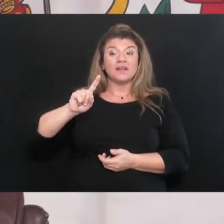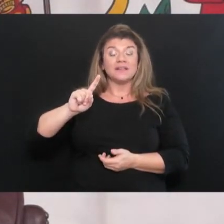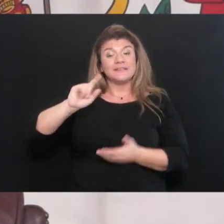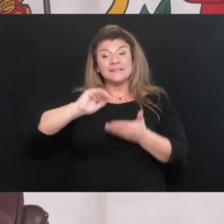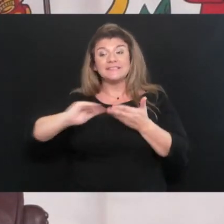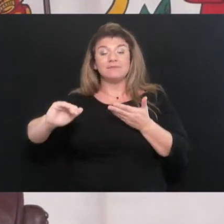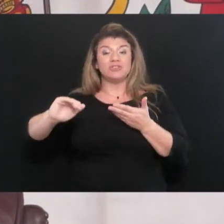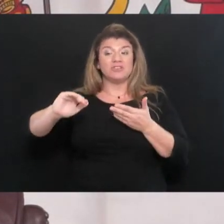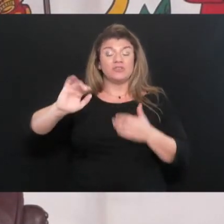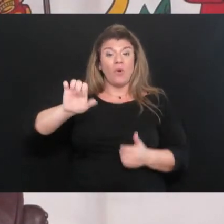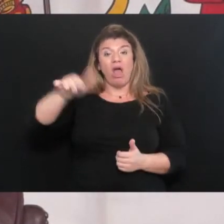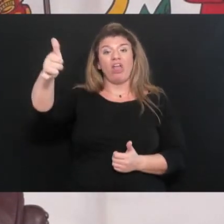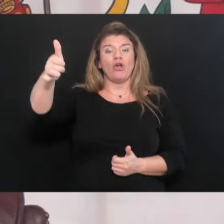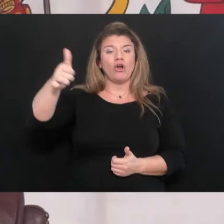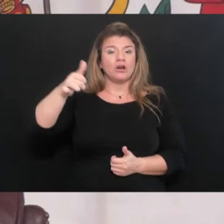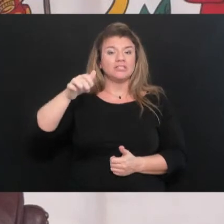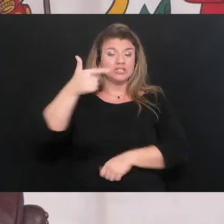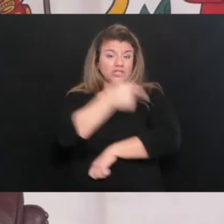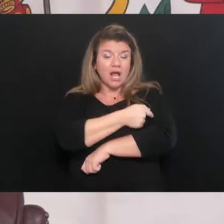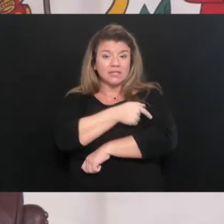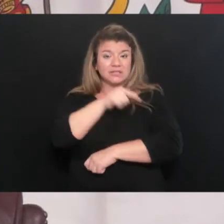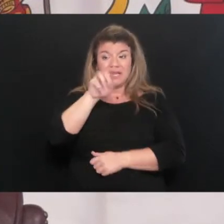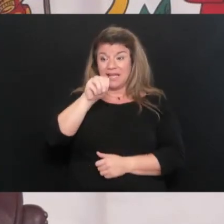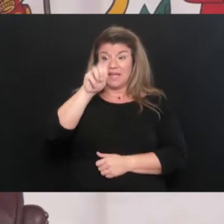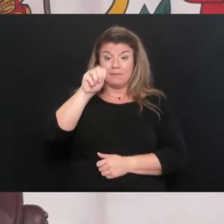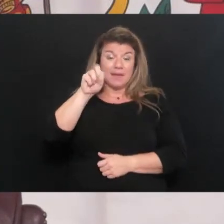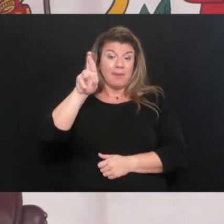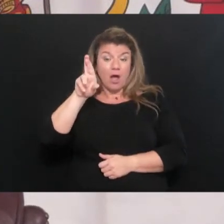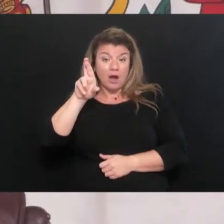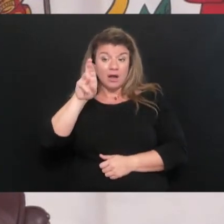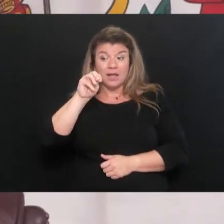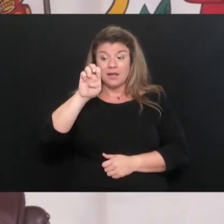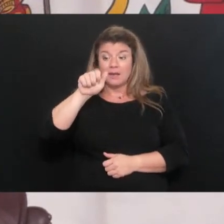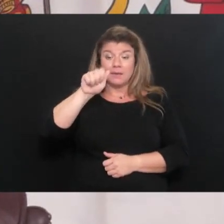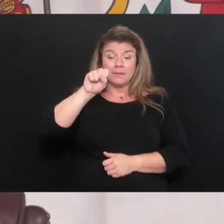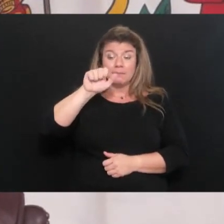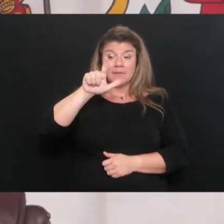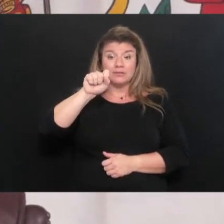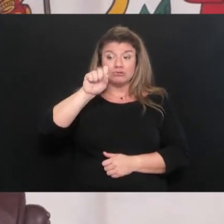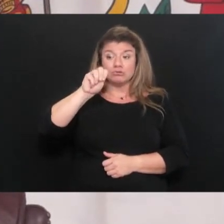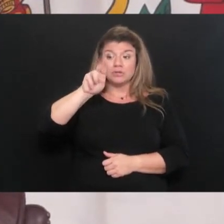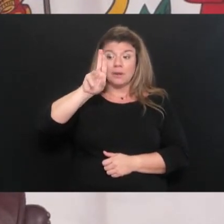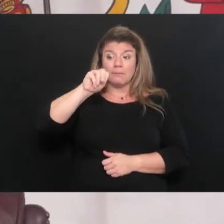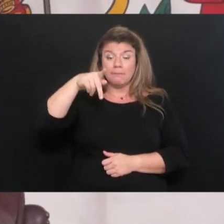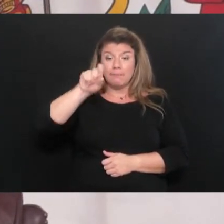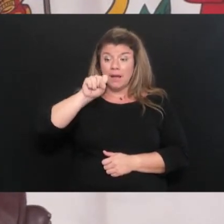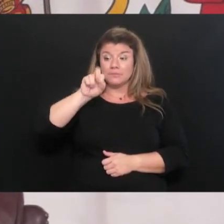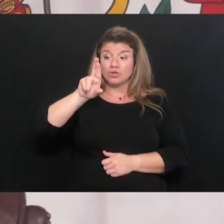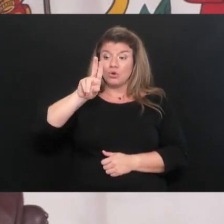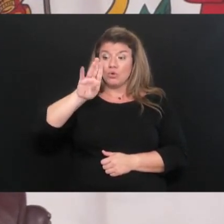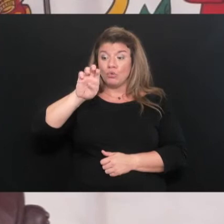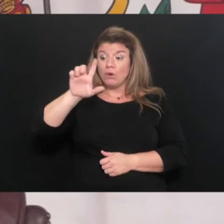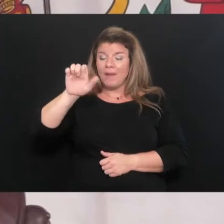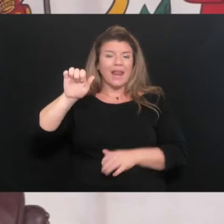exemptions rather towards mumps or measles, mumps, and rubella? No way. But